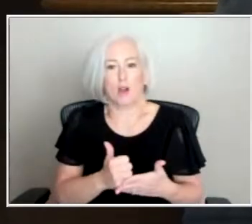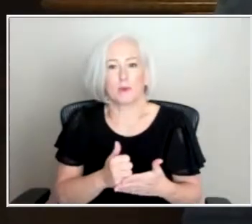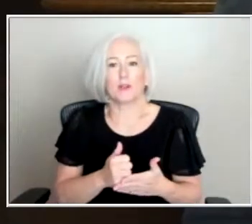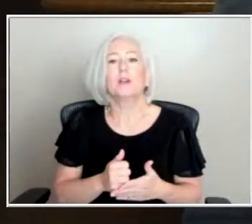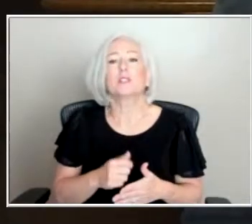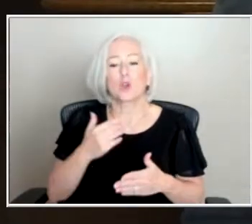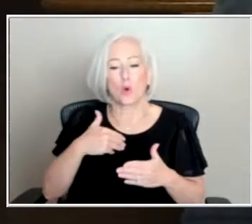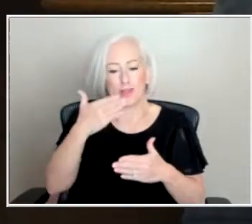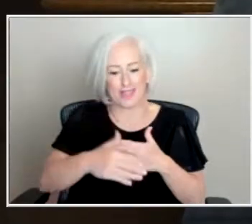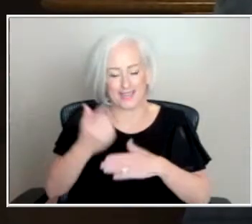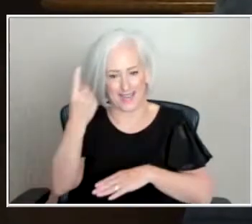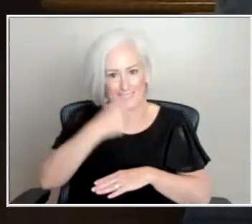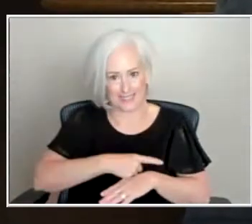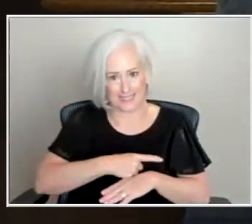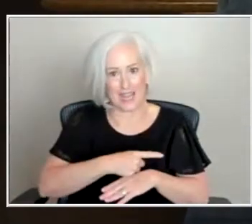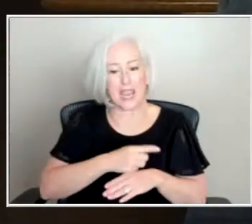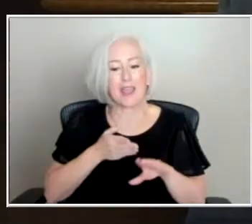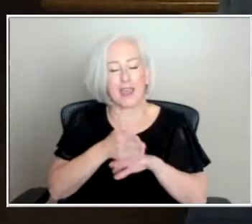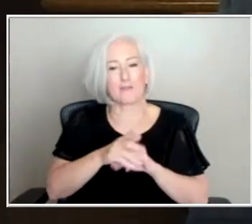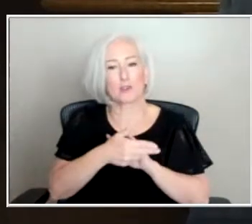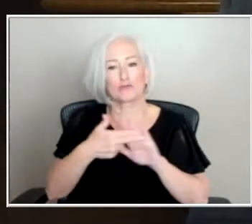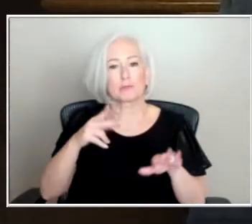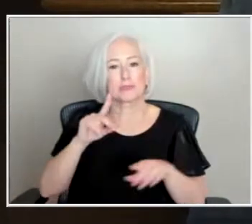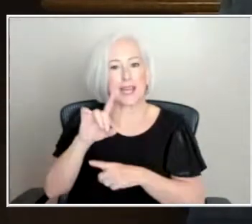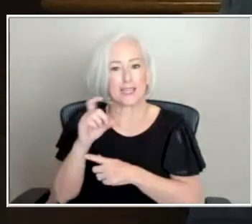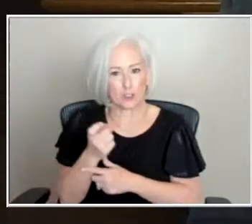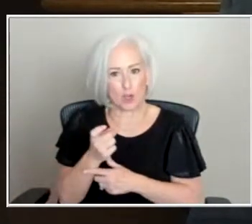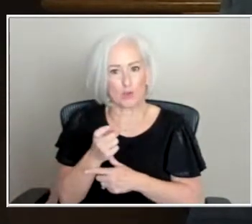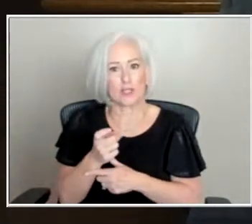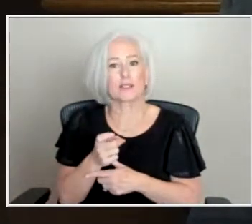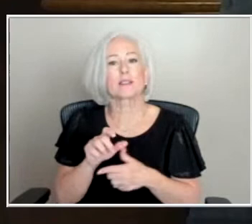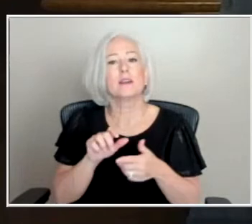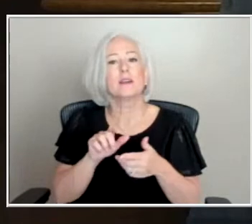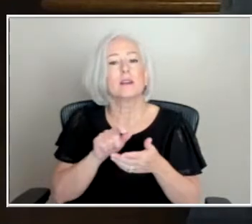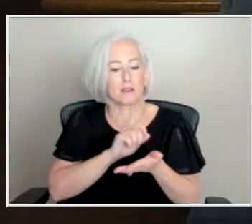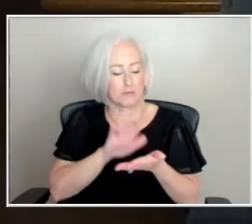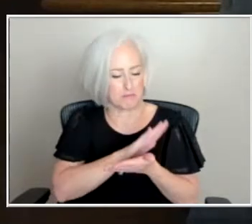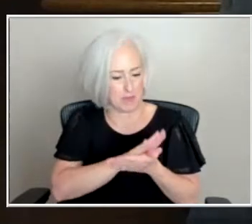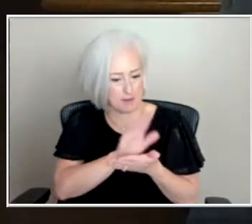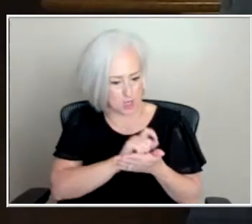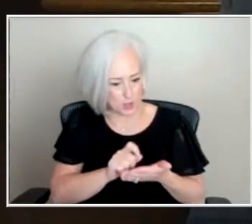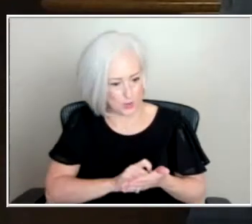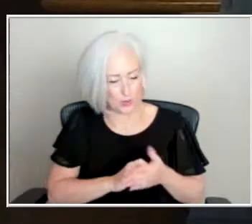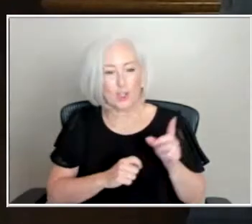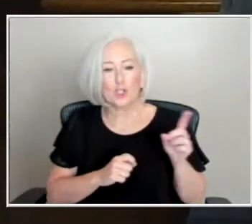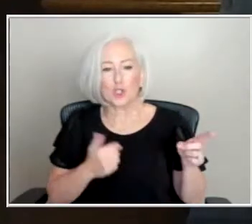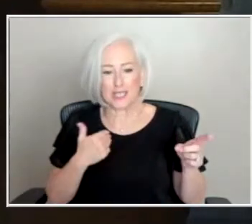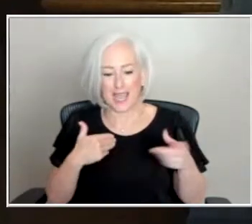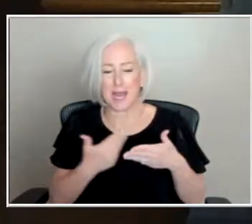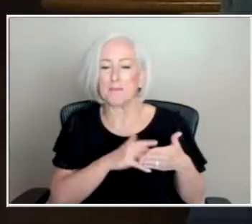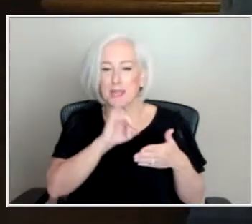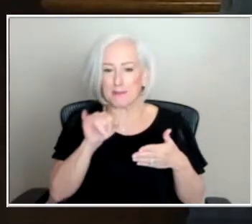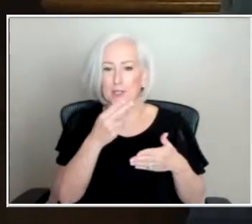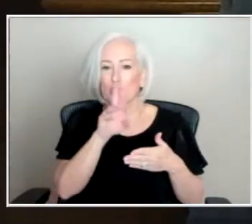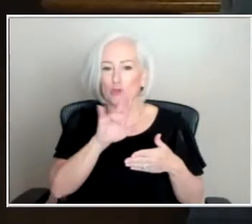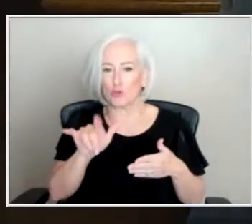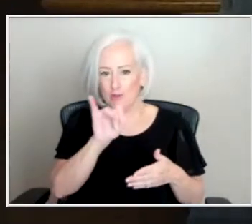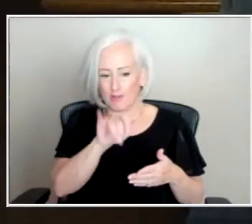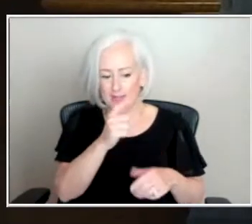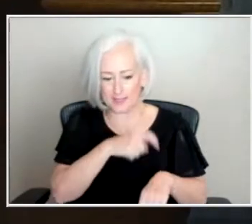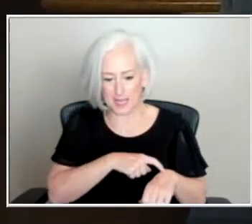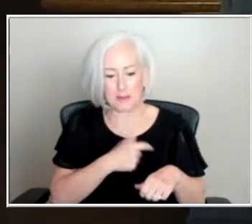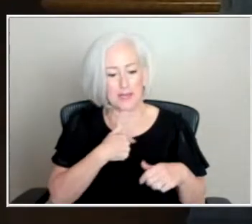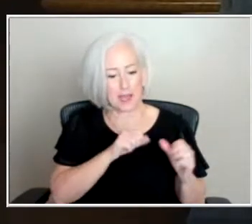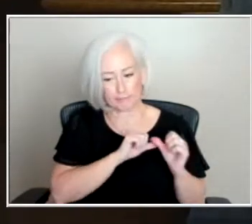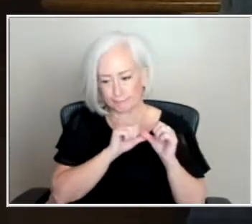the next day after we found the diagnosis. Steffi had a baby journal up until then, and I just continued it. And I started trying to